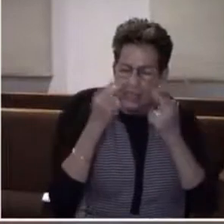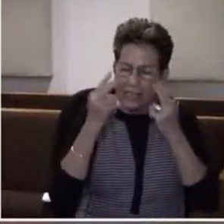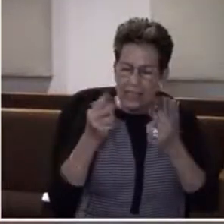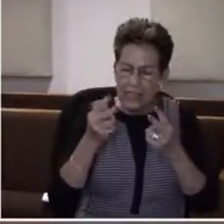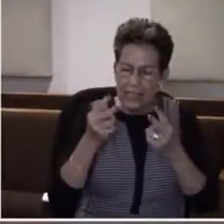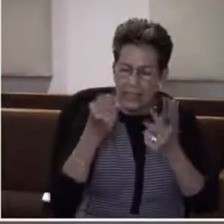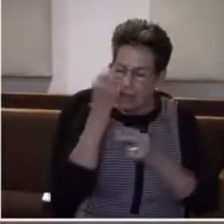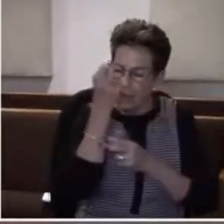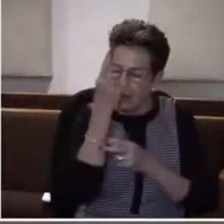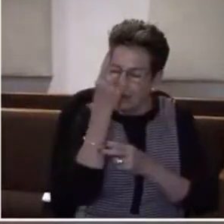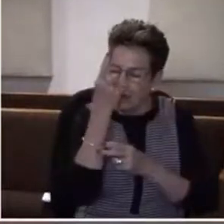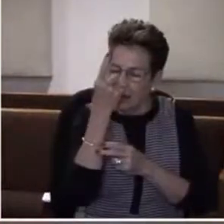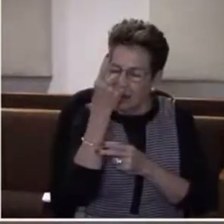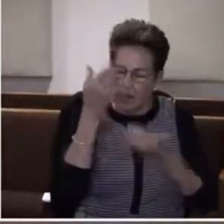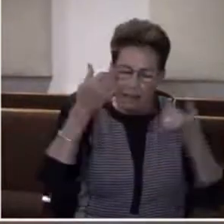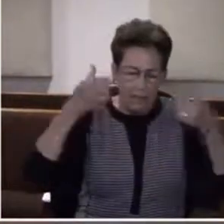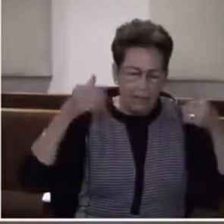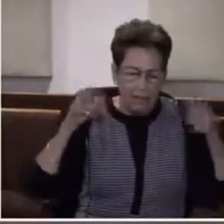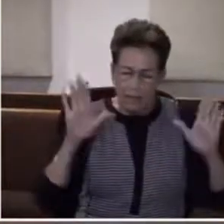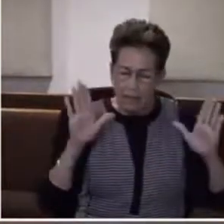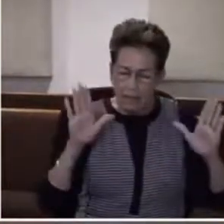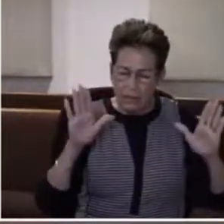discern, deal,